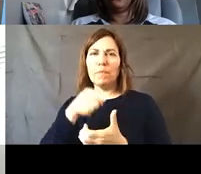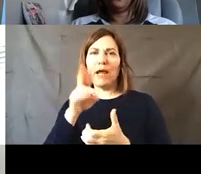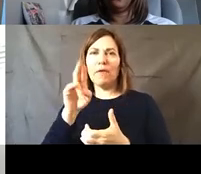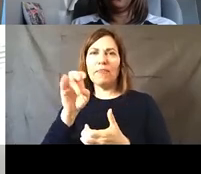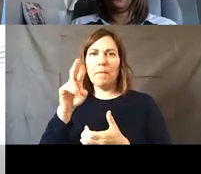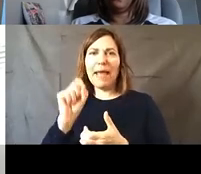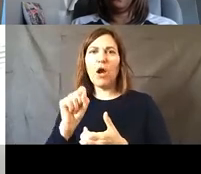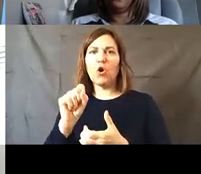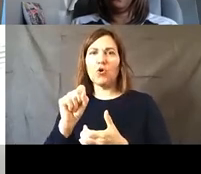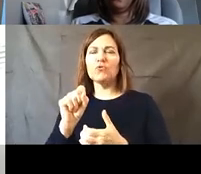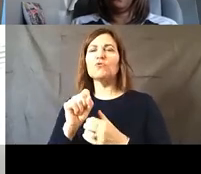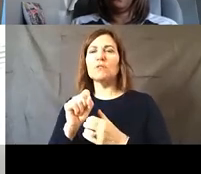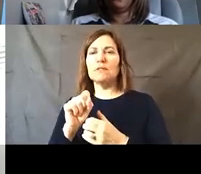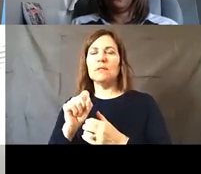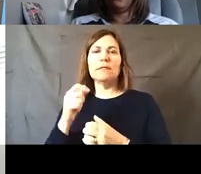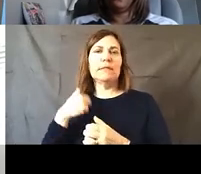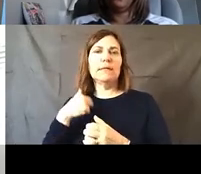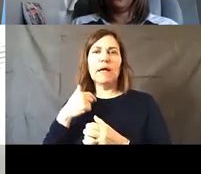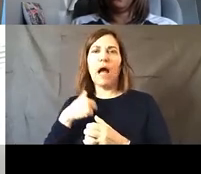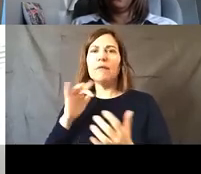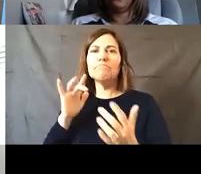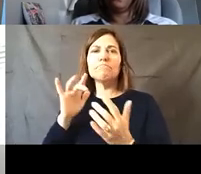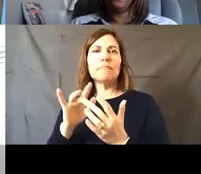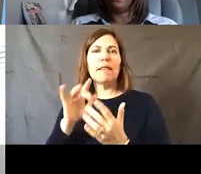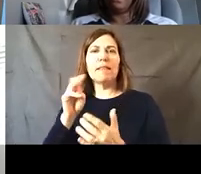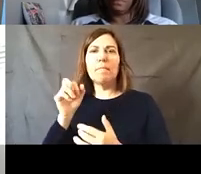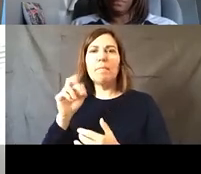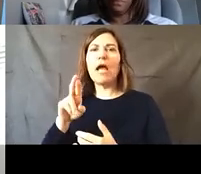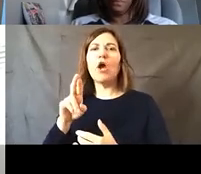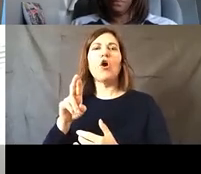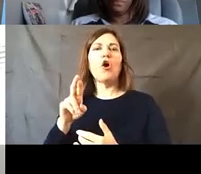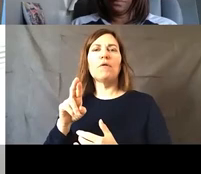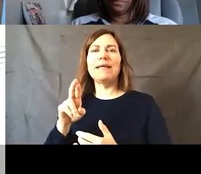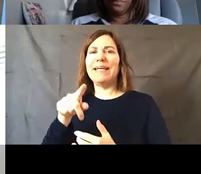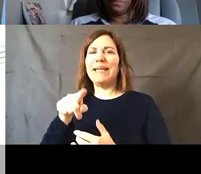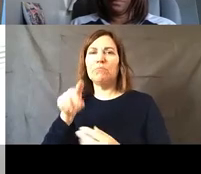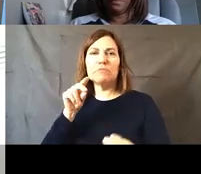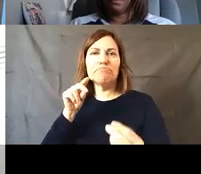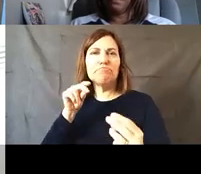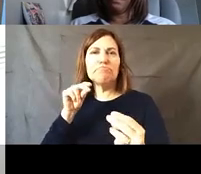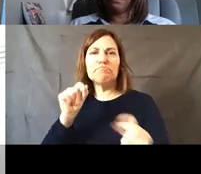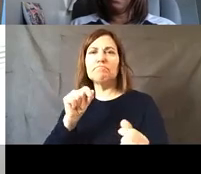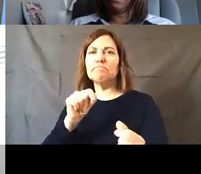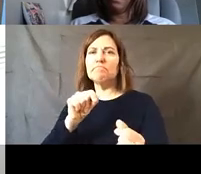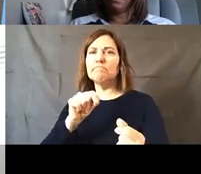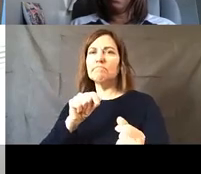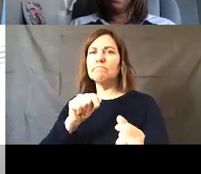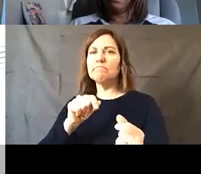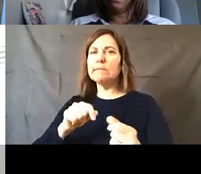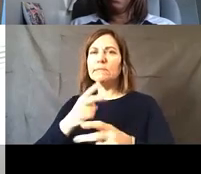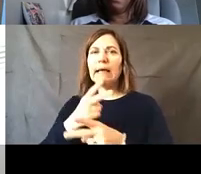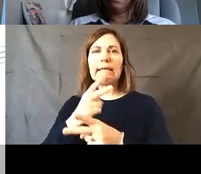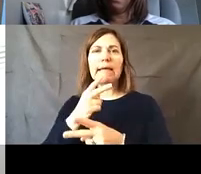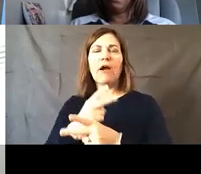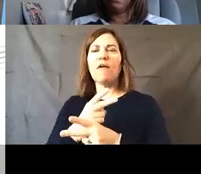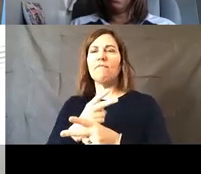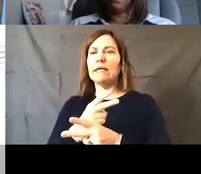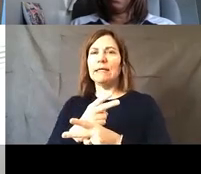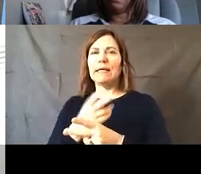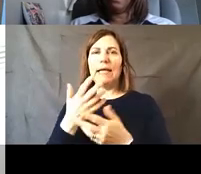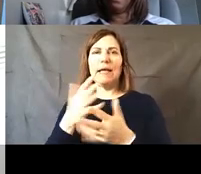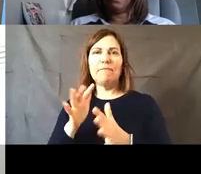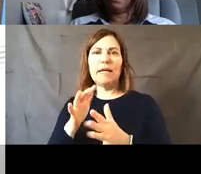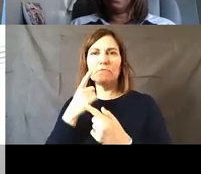Peduto immediately. The mayor was on it within seconds, releasing a statement to